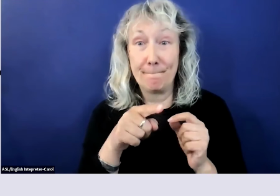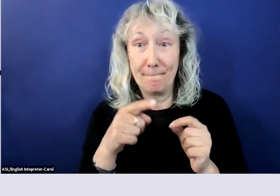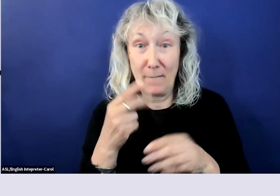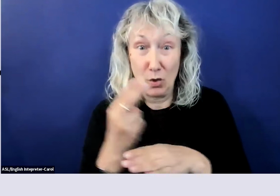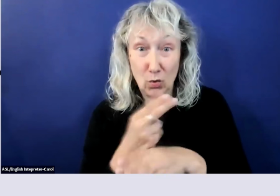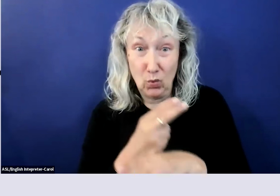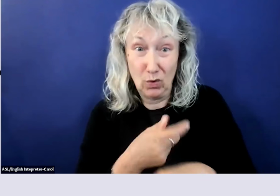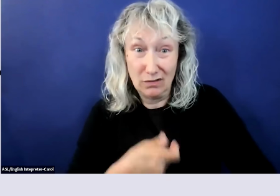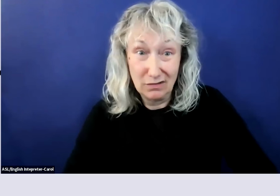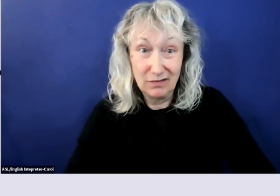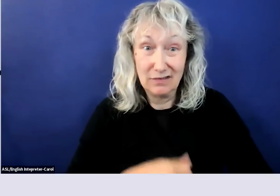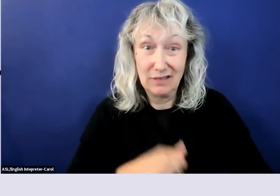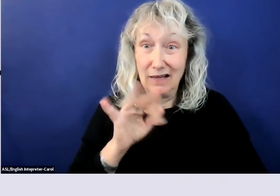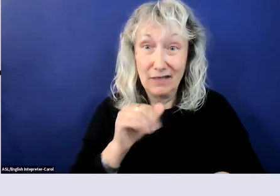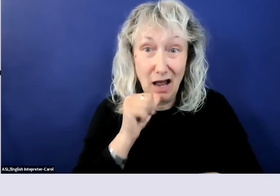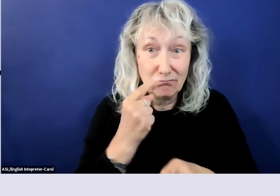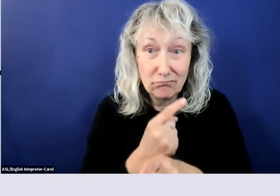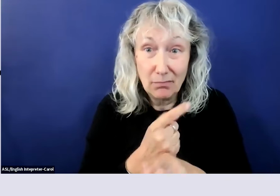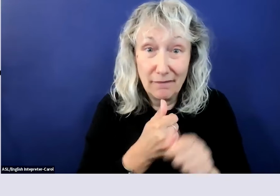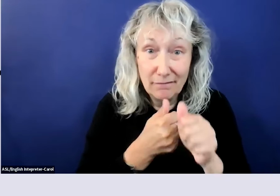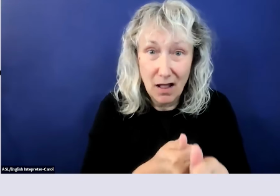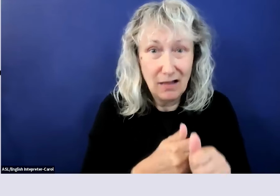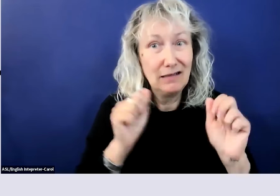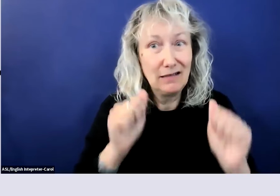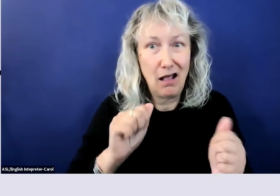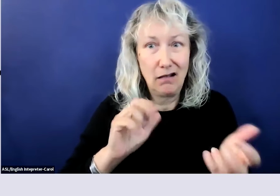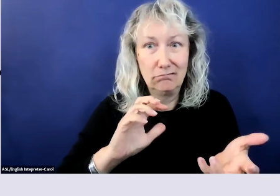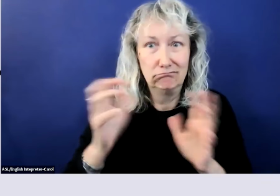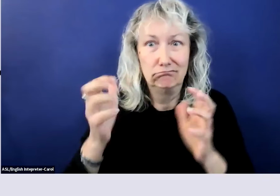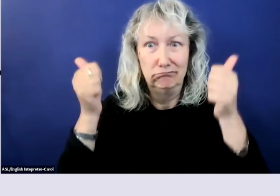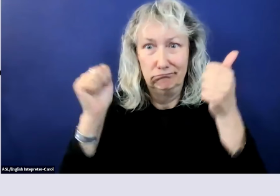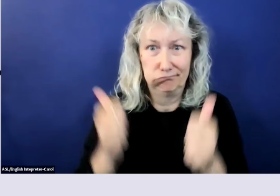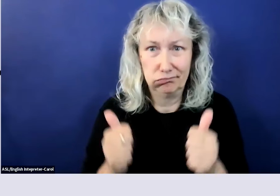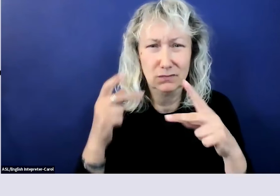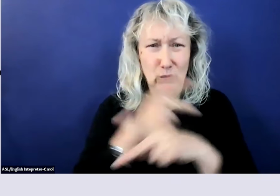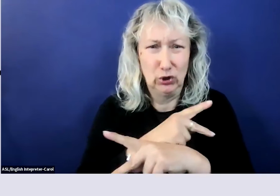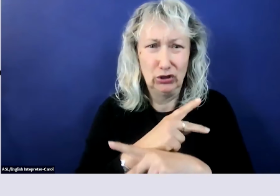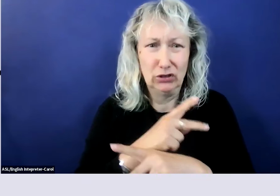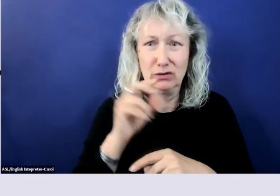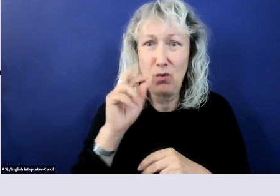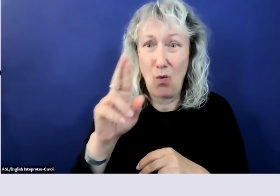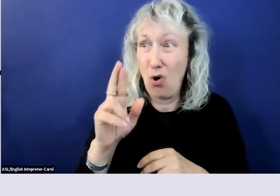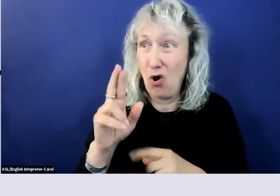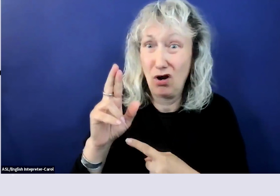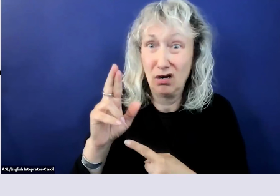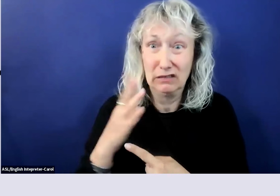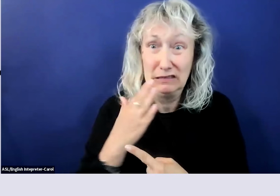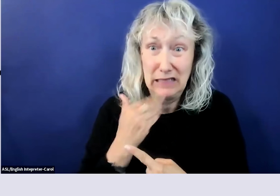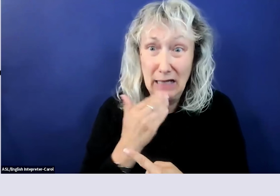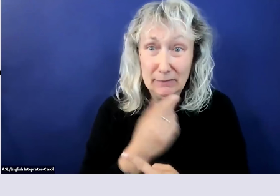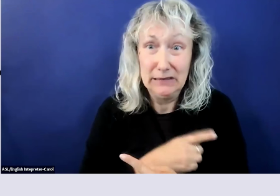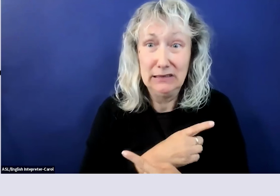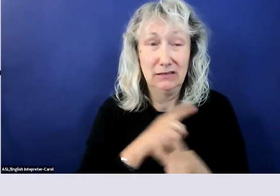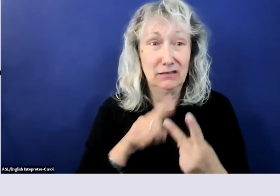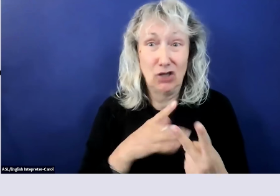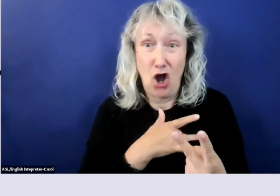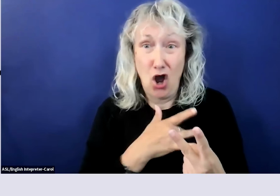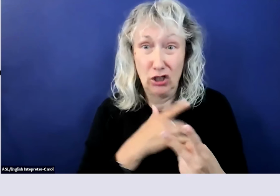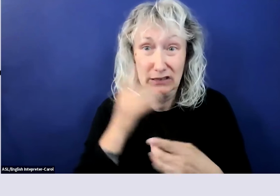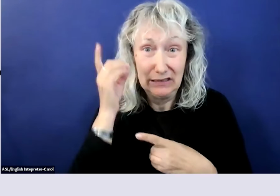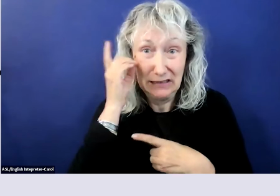condition. Skipping or rationing doses can destabilize chronic conditions like diabetes and heart disease, and this